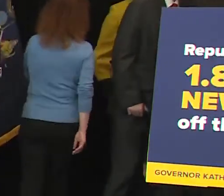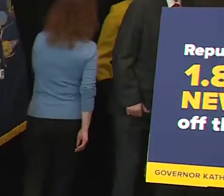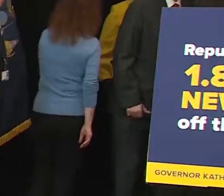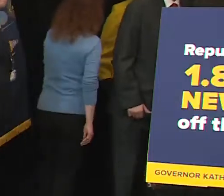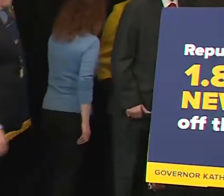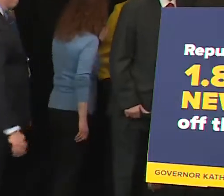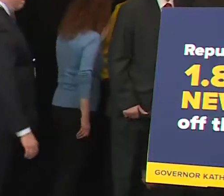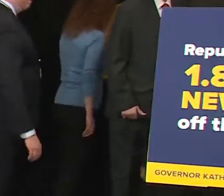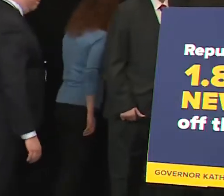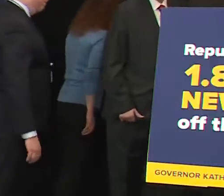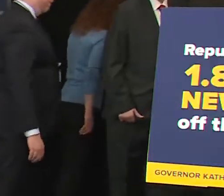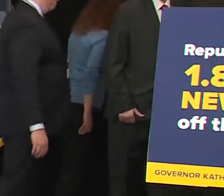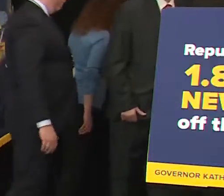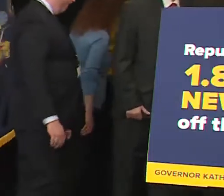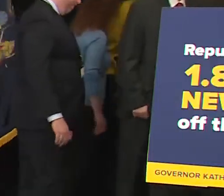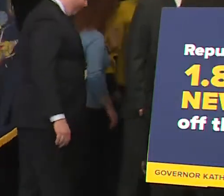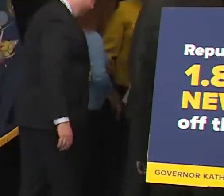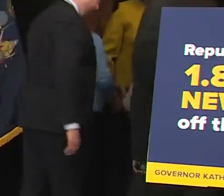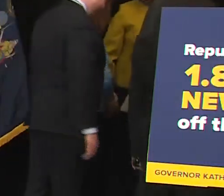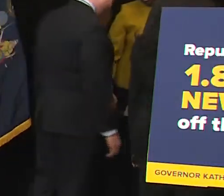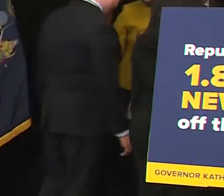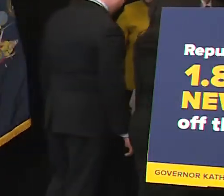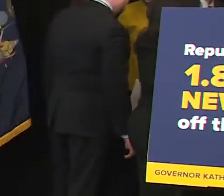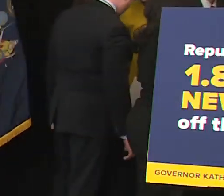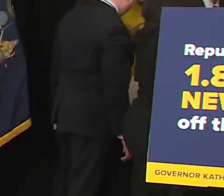The heart is a balloon,